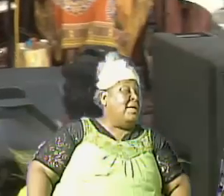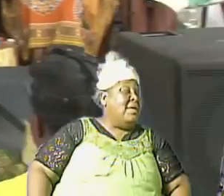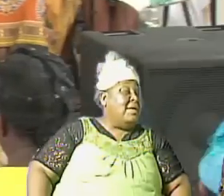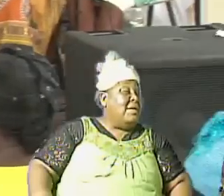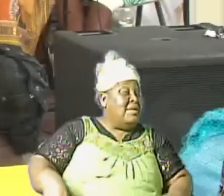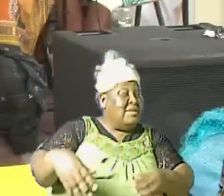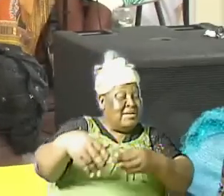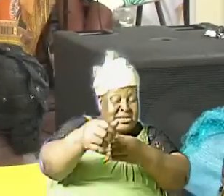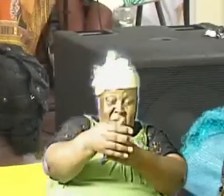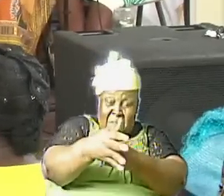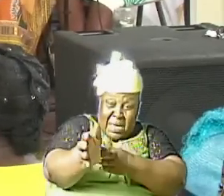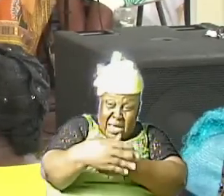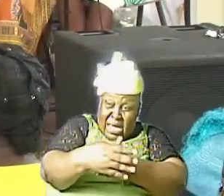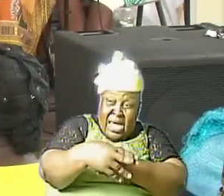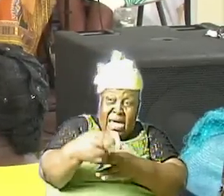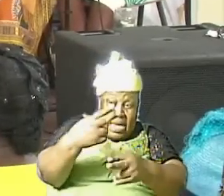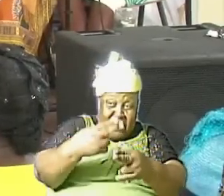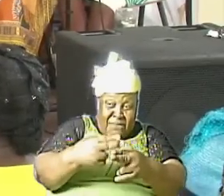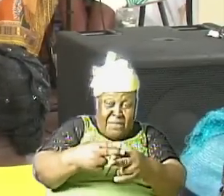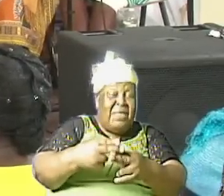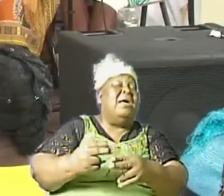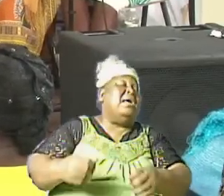egg? So some rolls